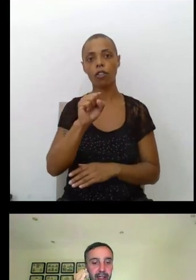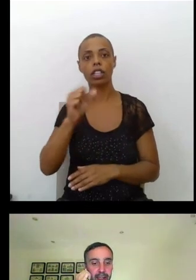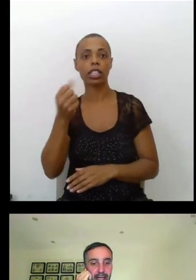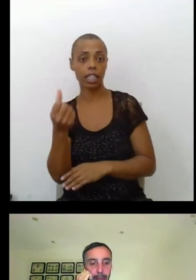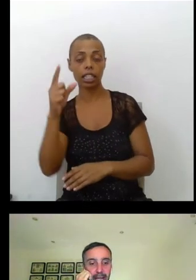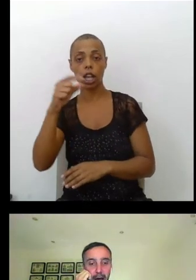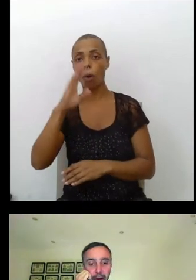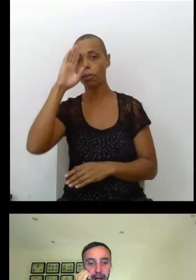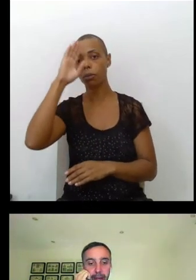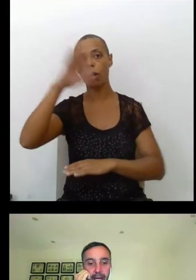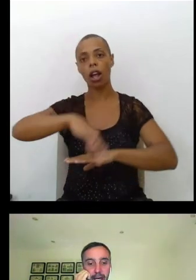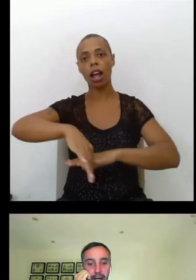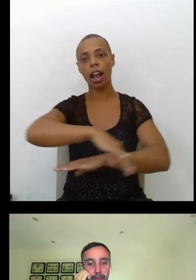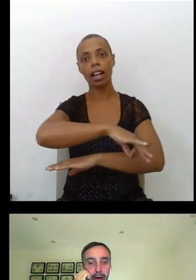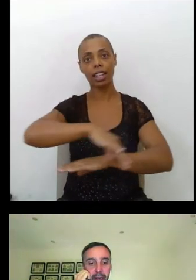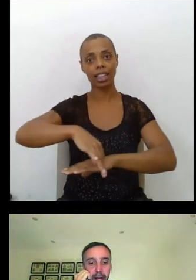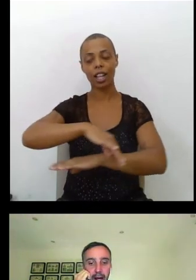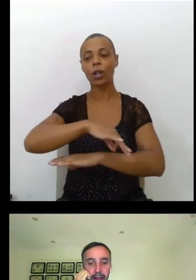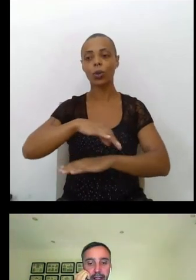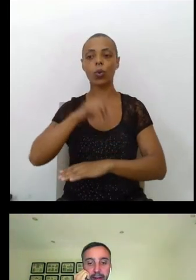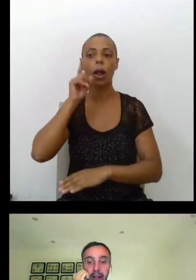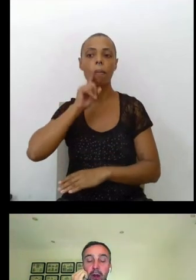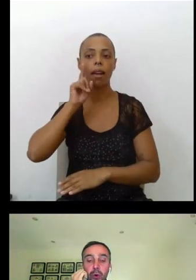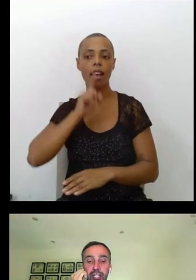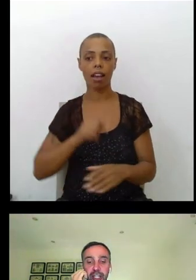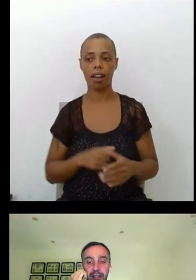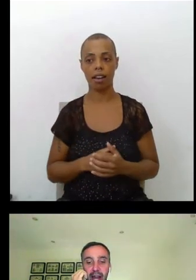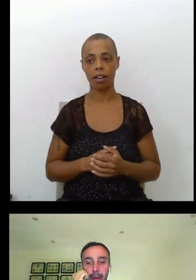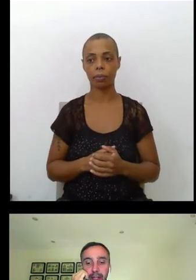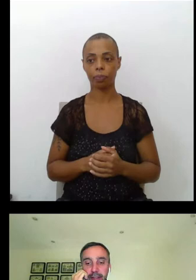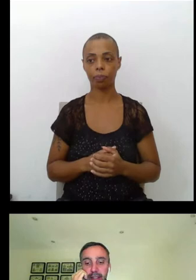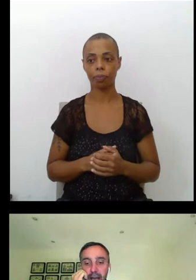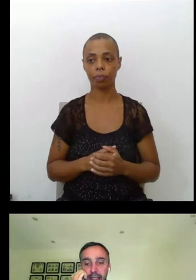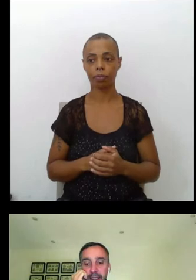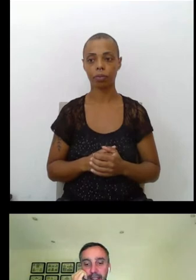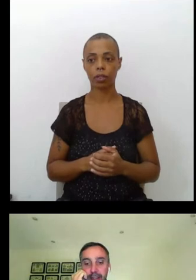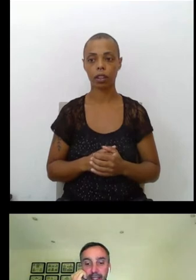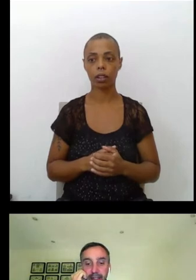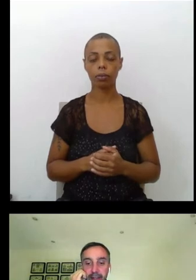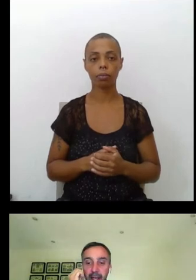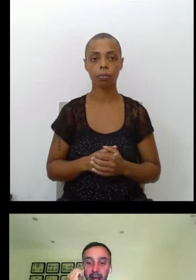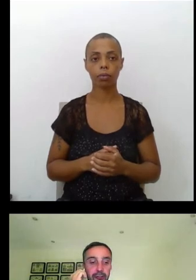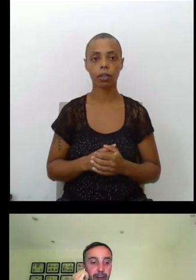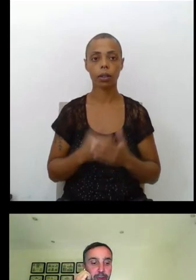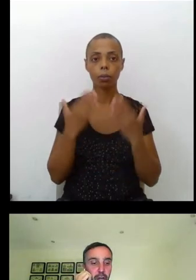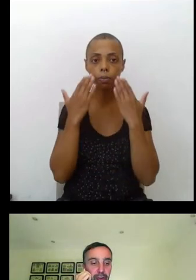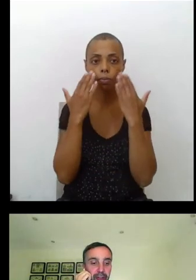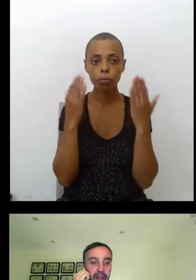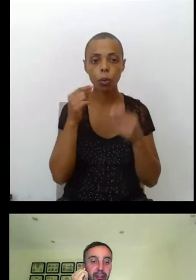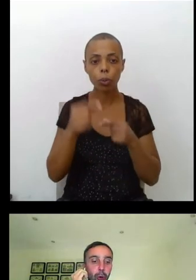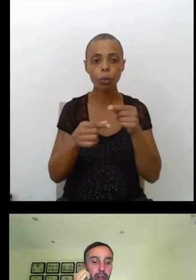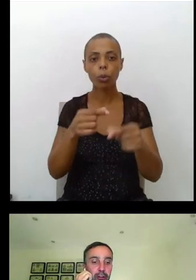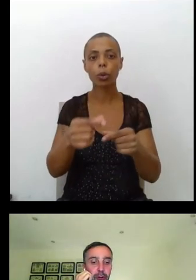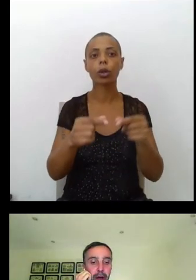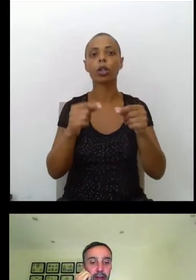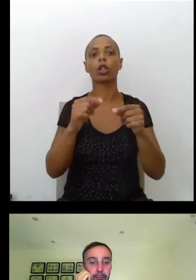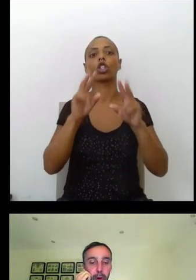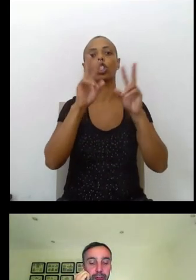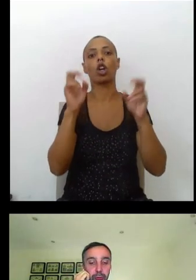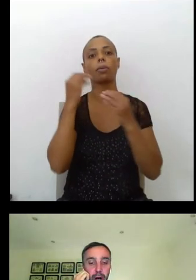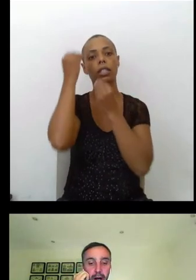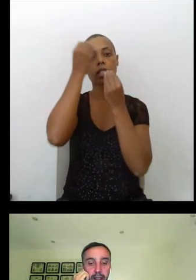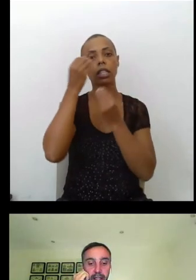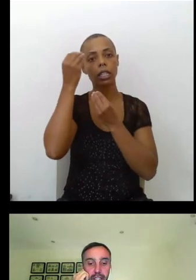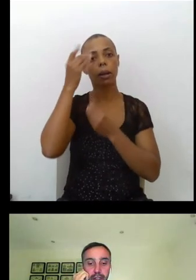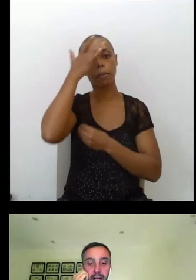the gradual coming out of America American Architects reached its climax in 1996 when Philip Johnson the doian of